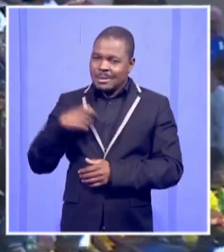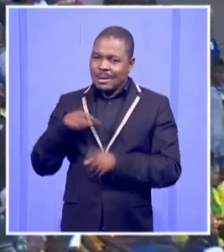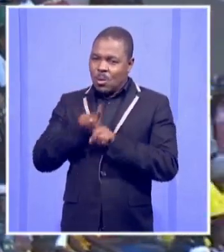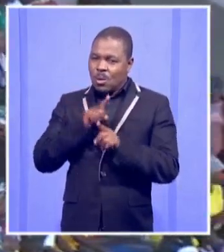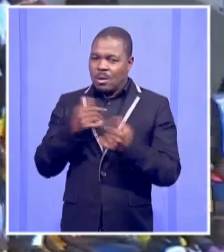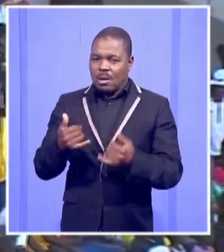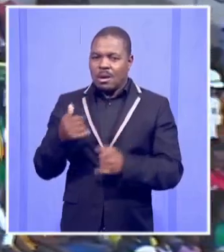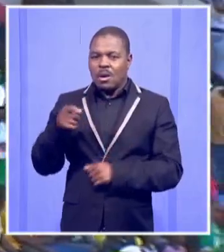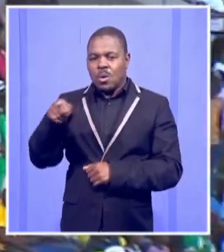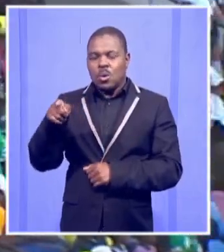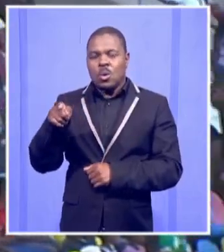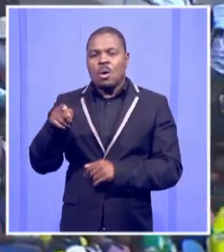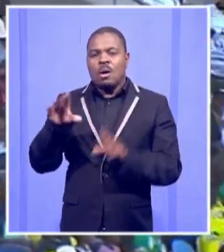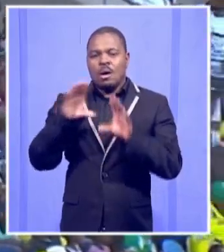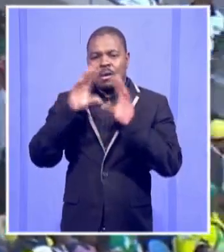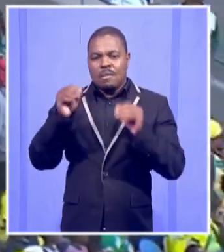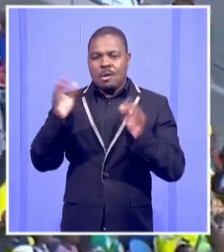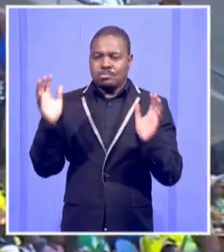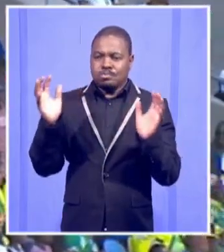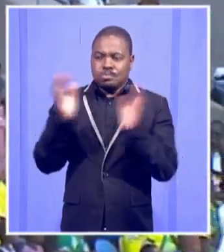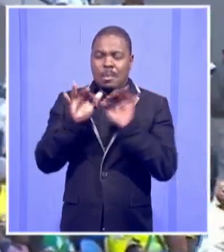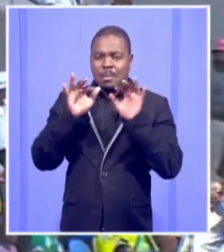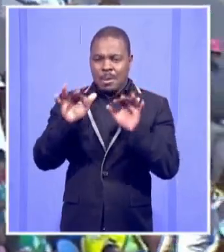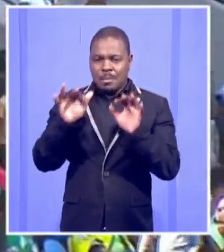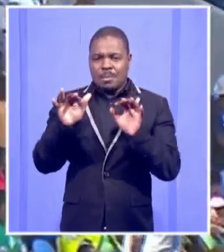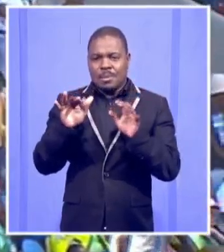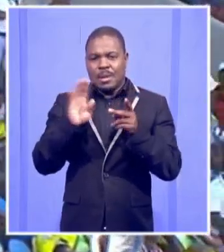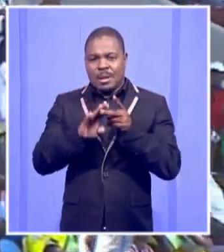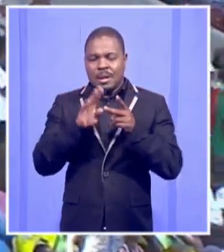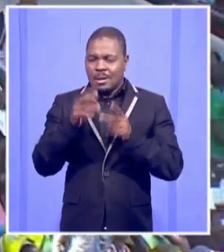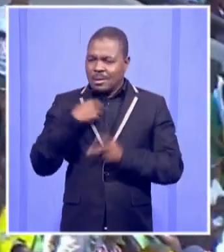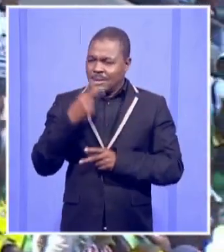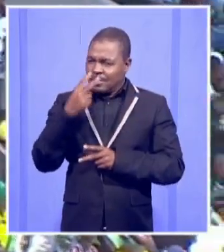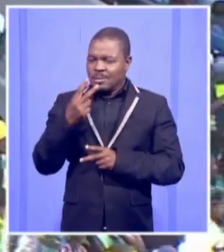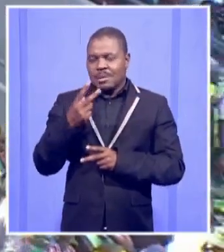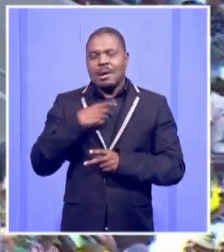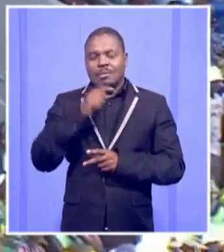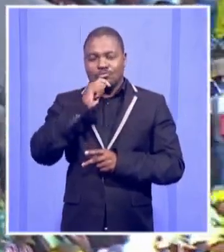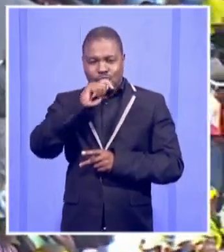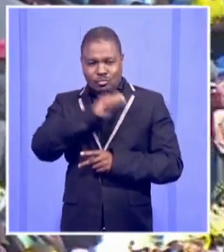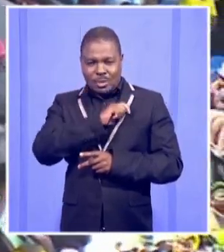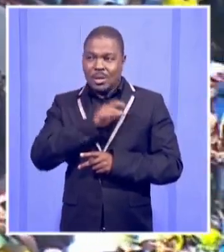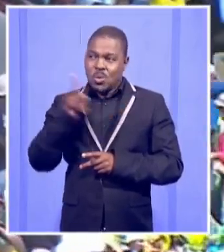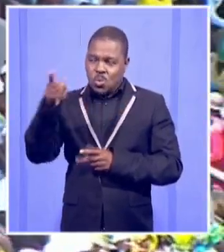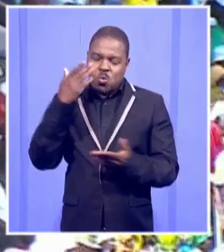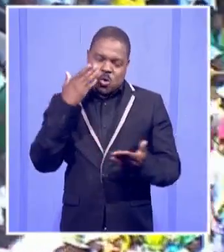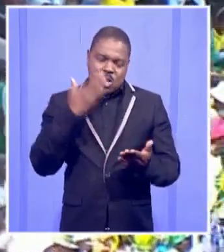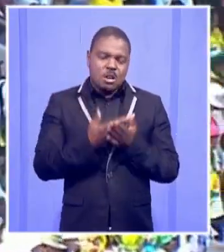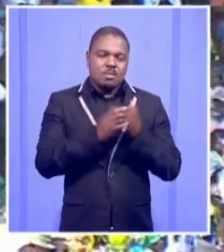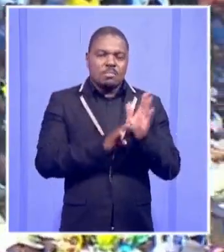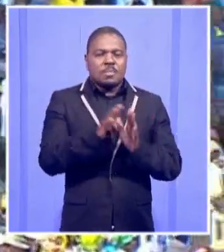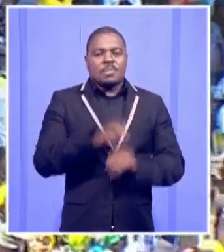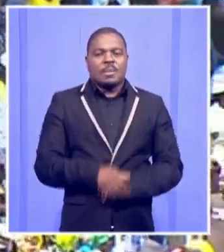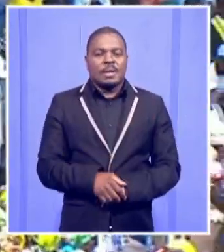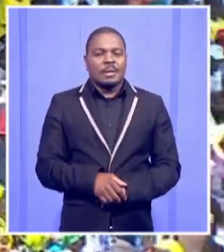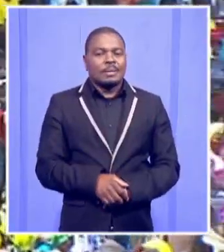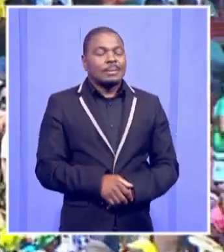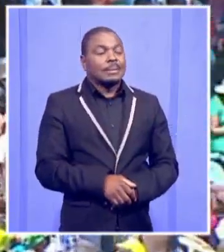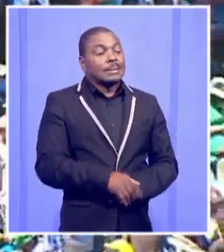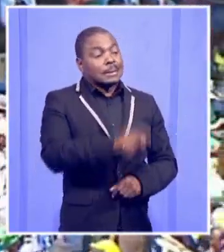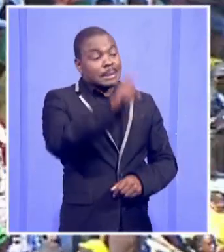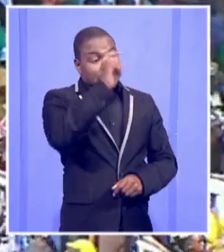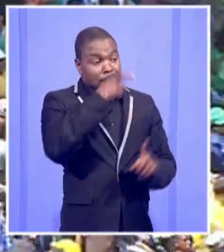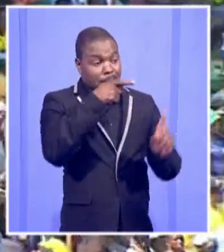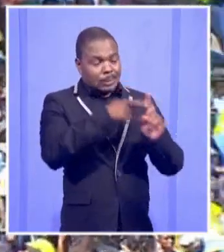komhlangano ngomqondo lo banayo kuhlangane kwabantu njengoba ngibona ngakhona ngibona ukuthi ngathemba ukuthi utokhona kuyenda. Usisi, they're talking